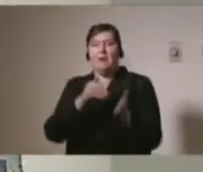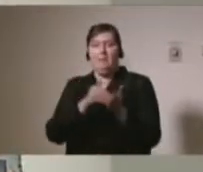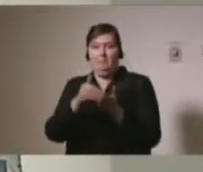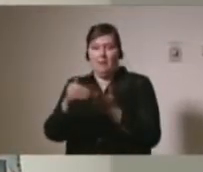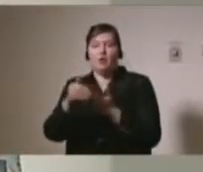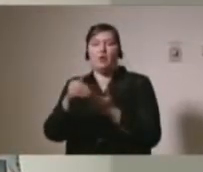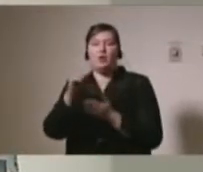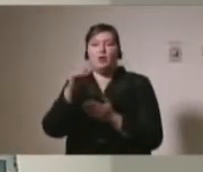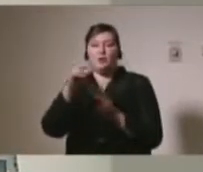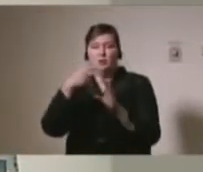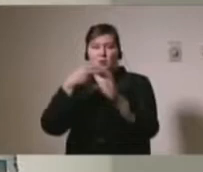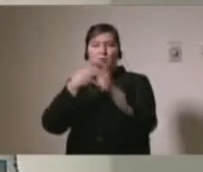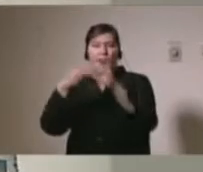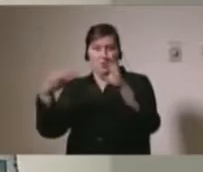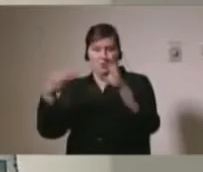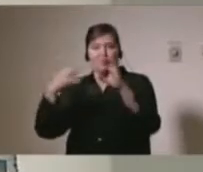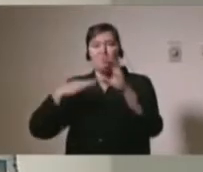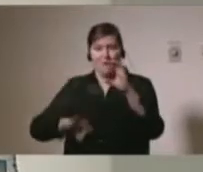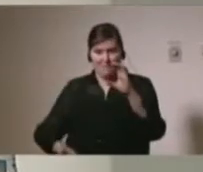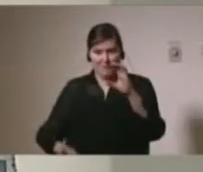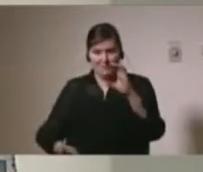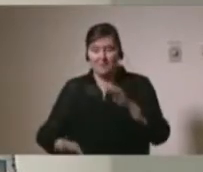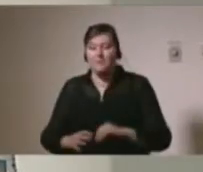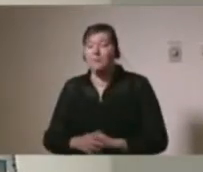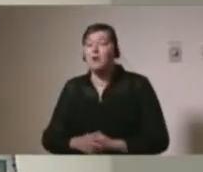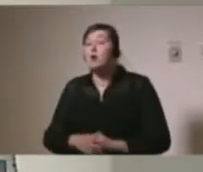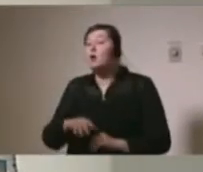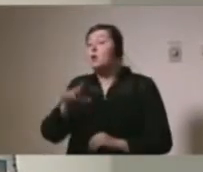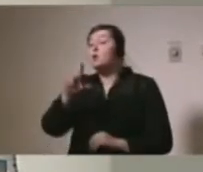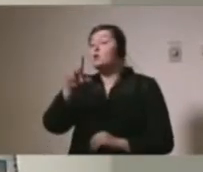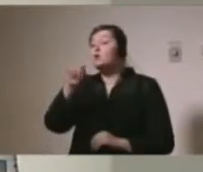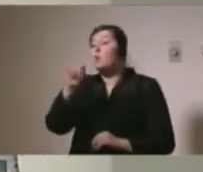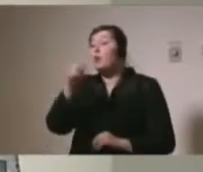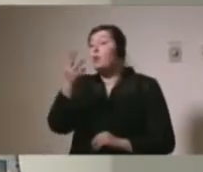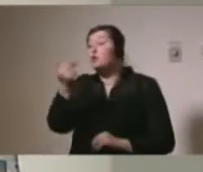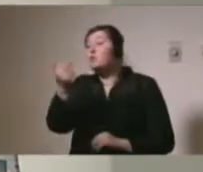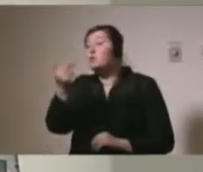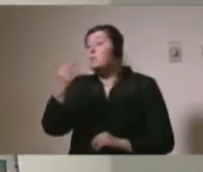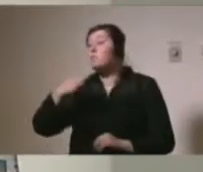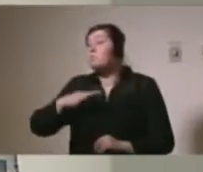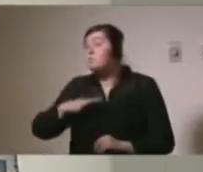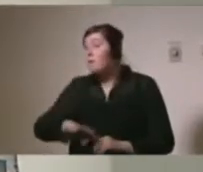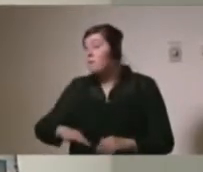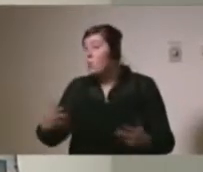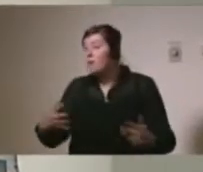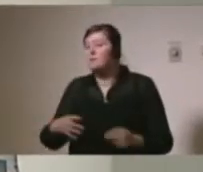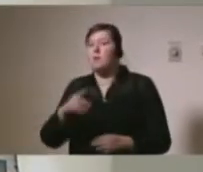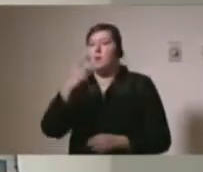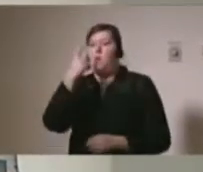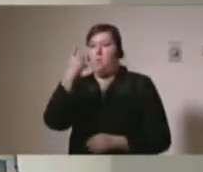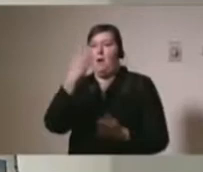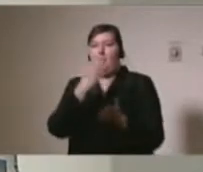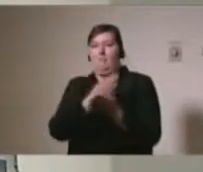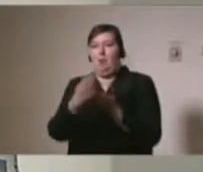euros profit. In 2013, a profit of 1 billion.